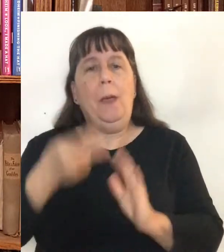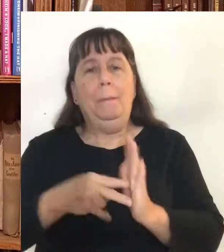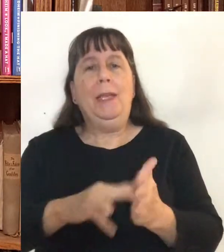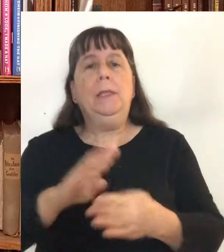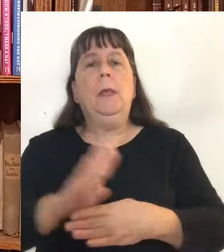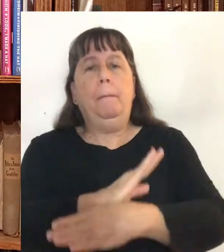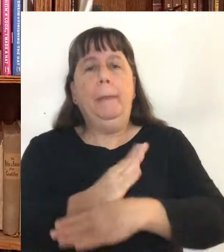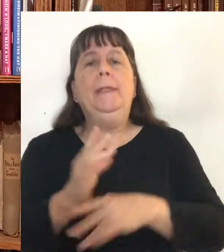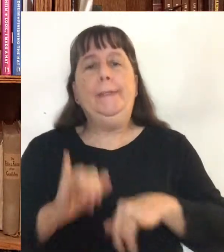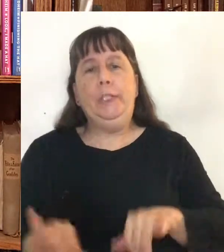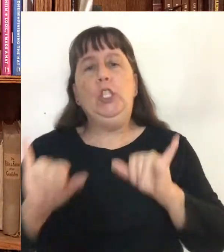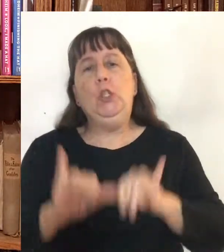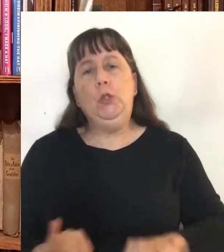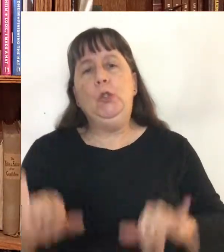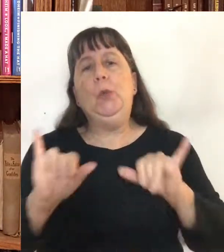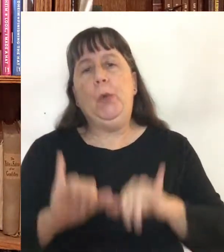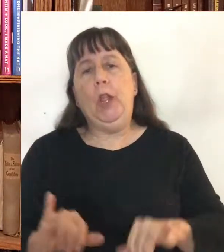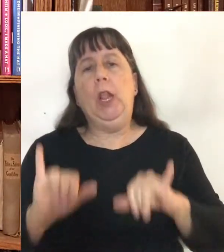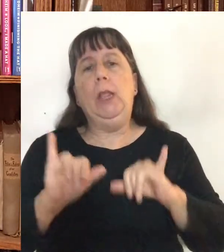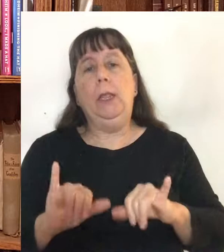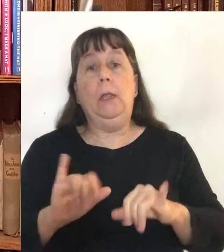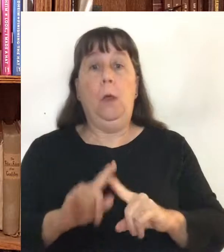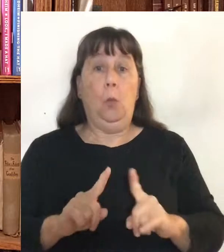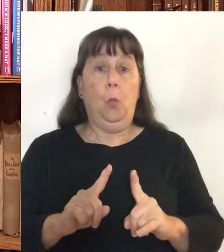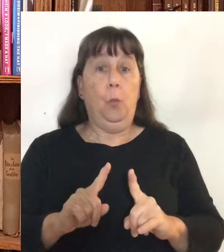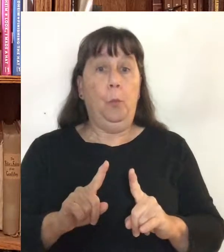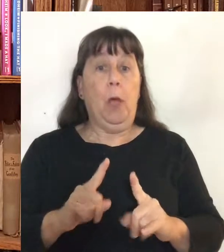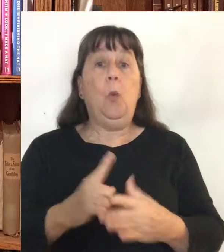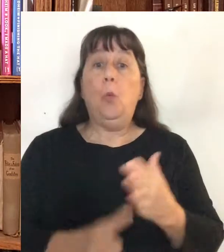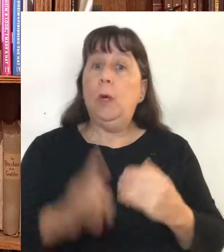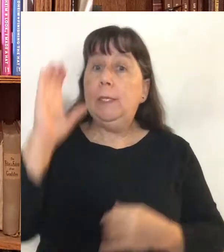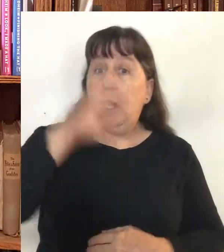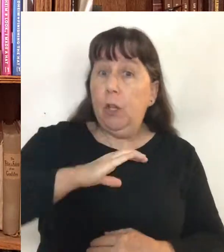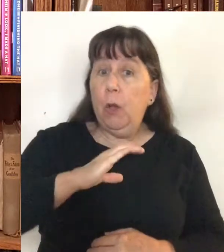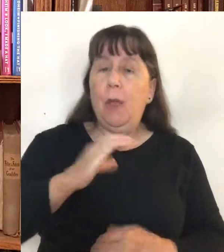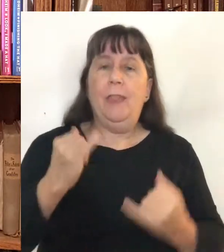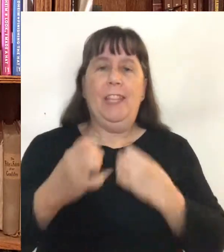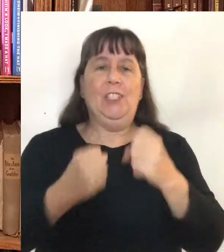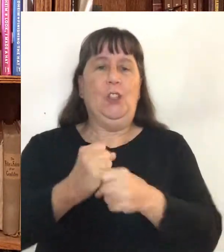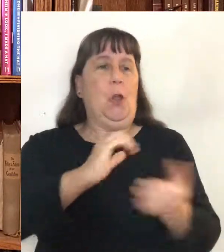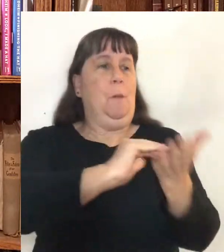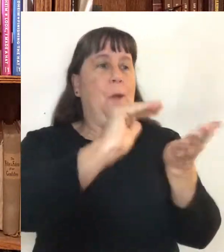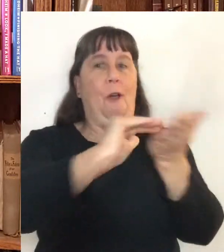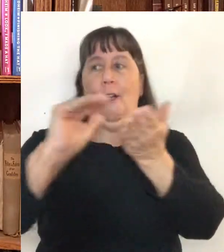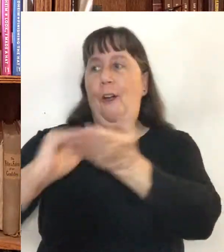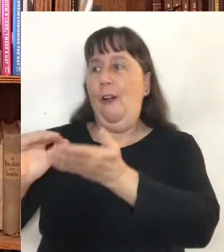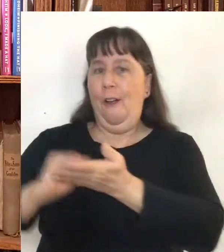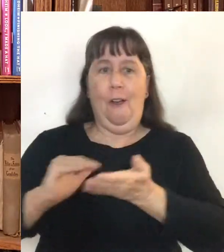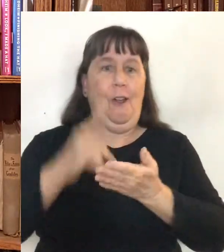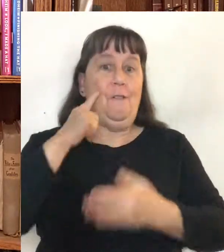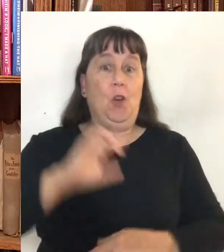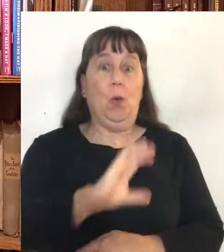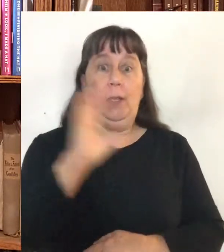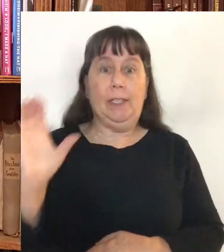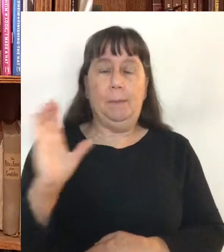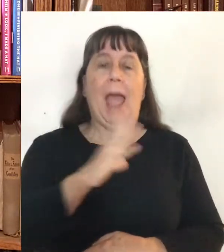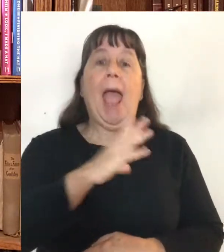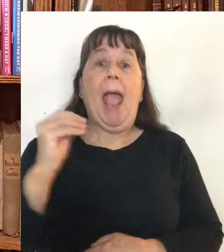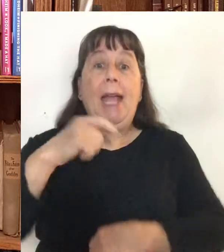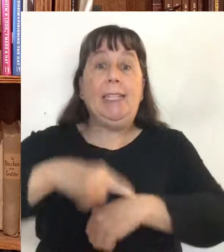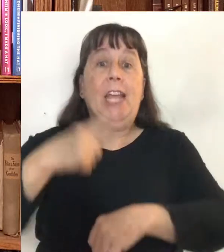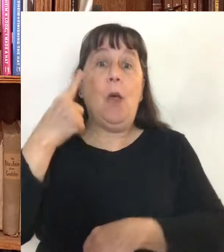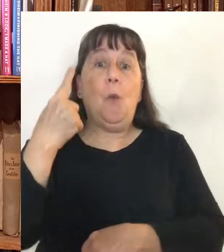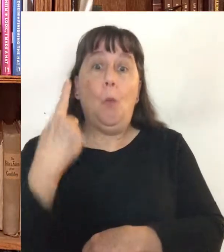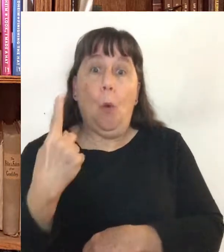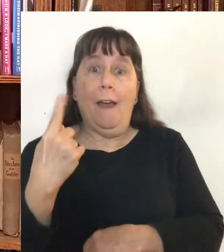In other words, business as usual. What's unusual is this year it's pardons or us for Christmas, and